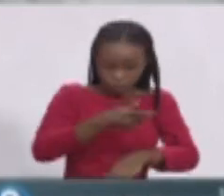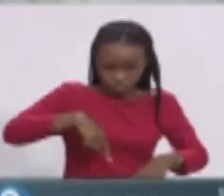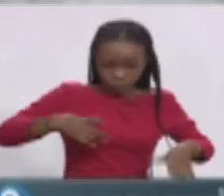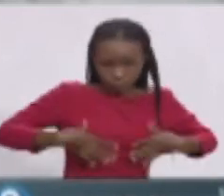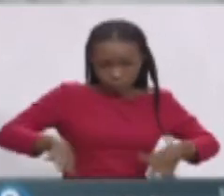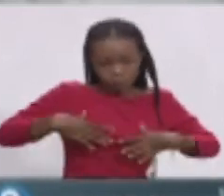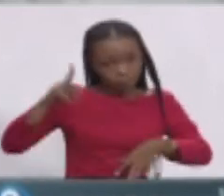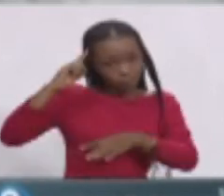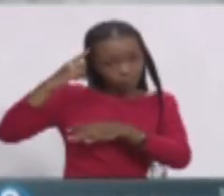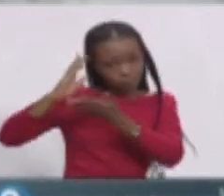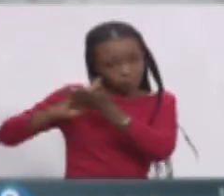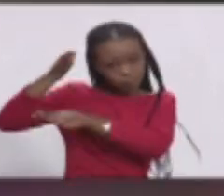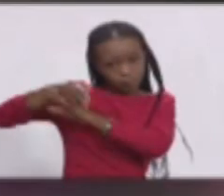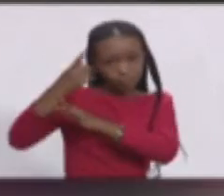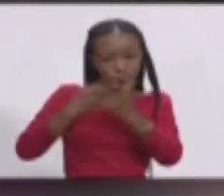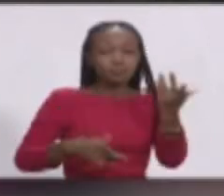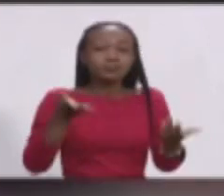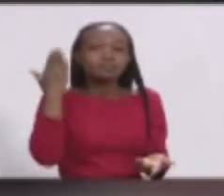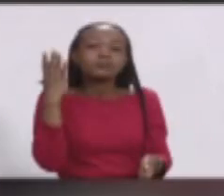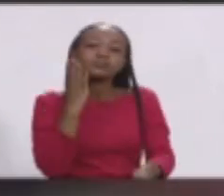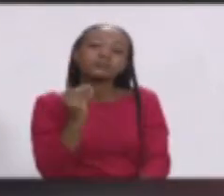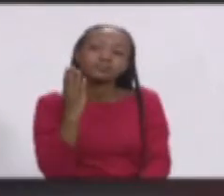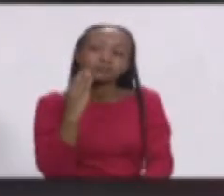think beyond what we are used to.